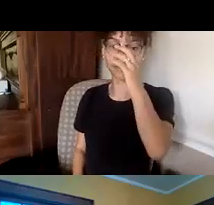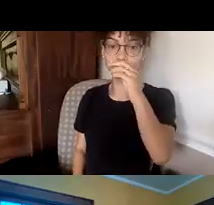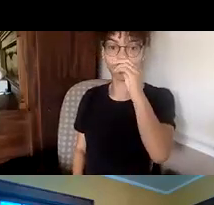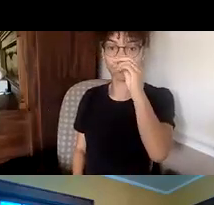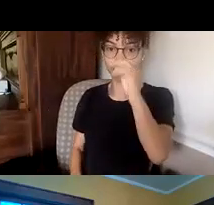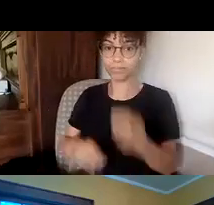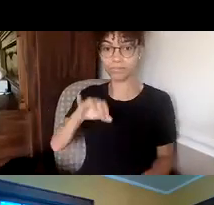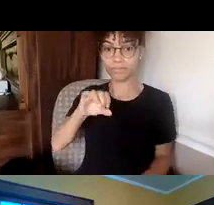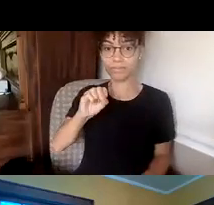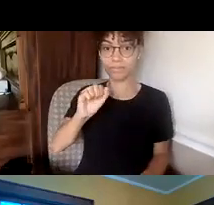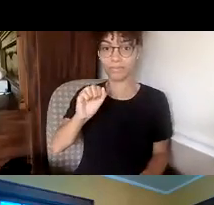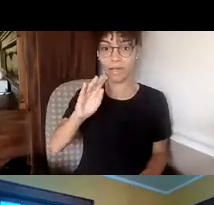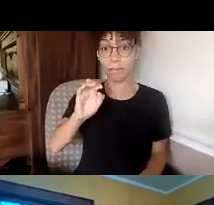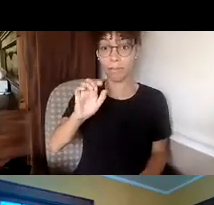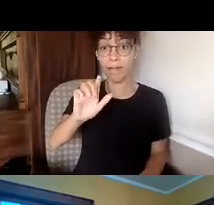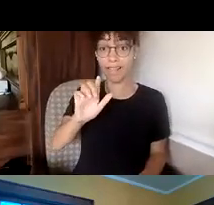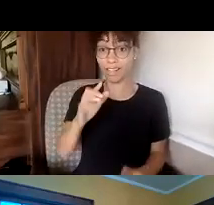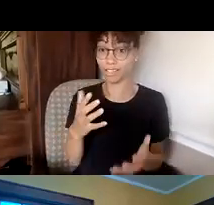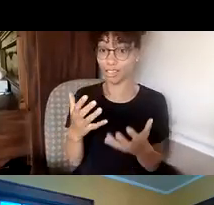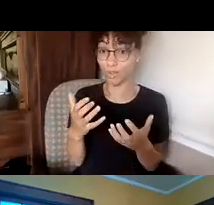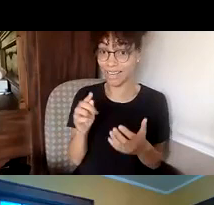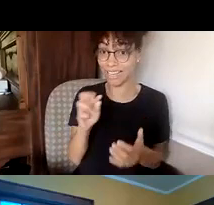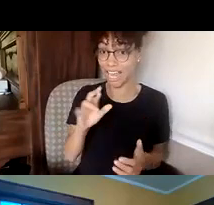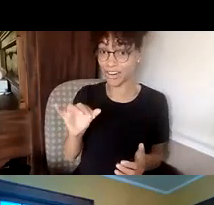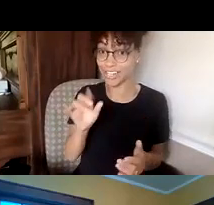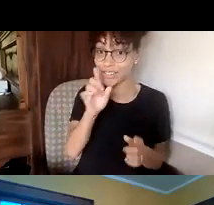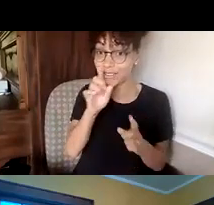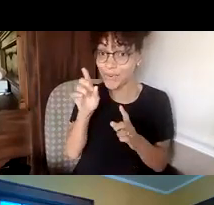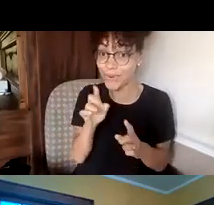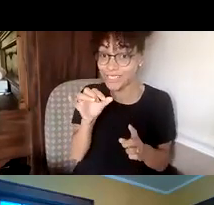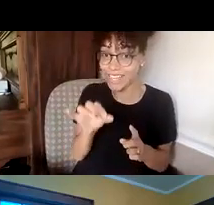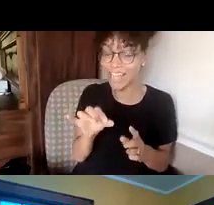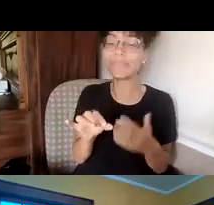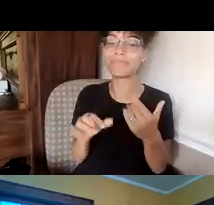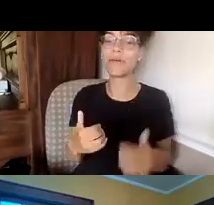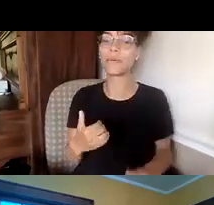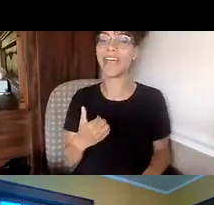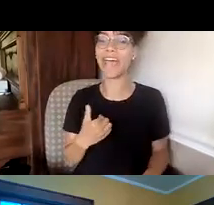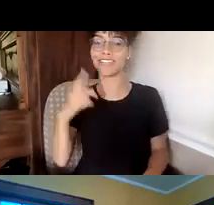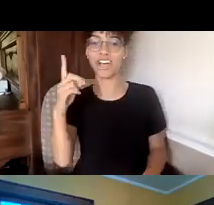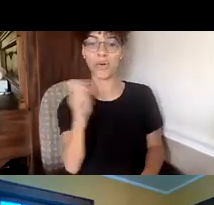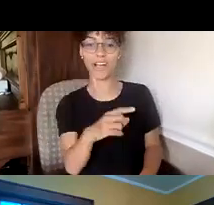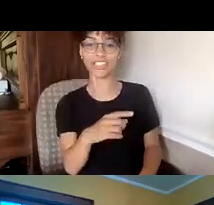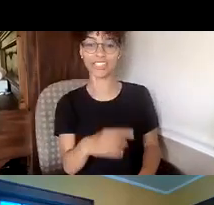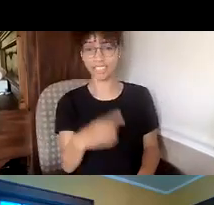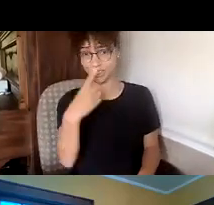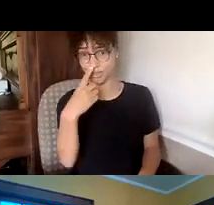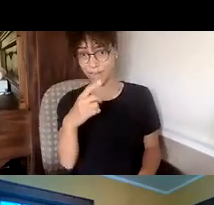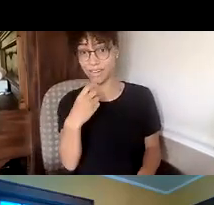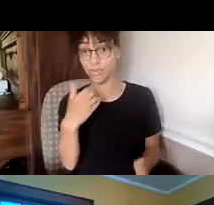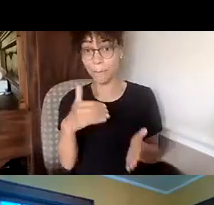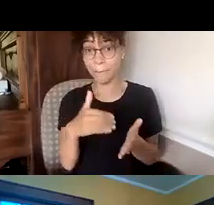Isabel, do you still need Kerry to answer that? Okay, Kerry, question from Isabel is, can you repeat the name of the